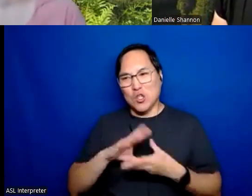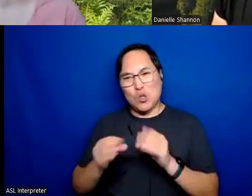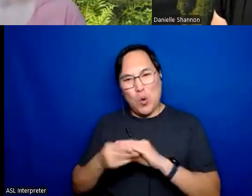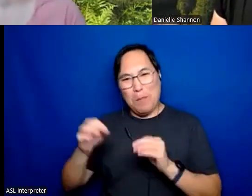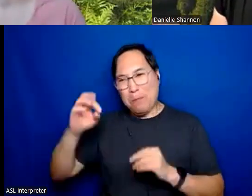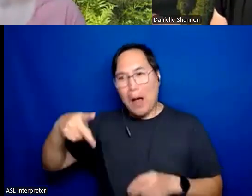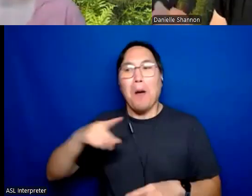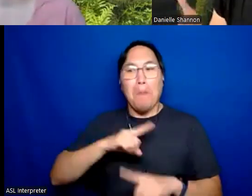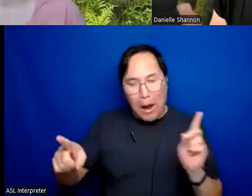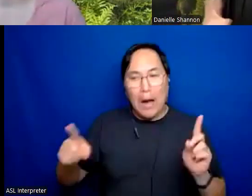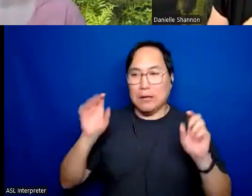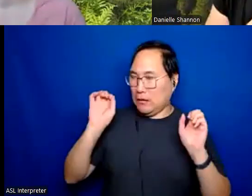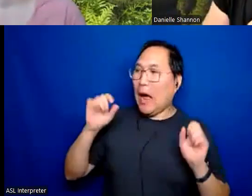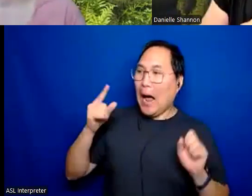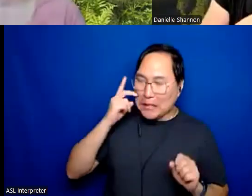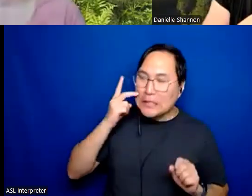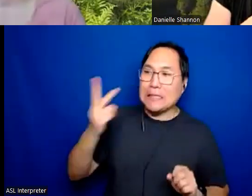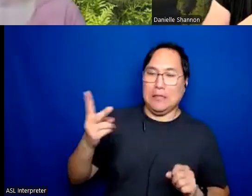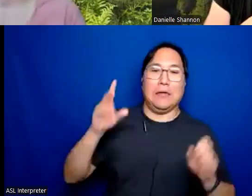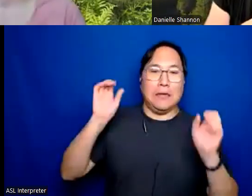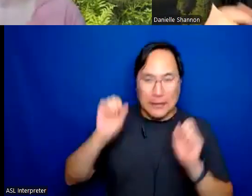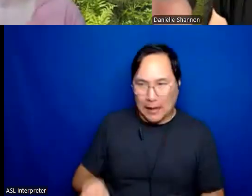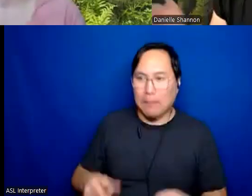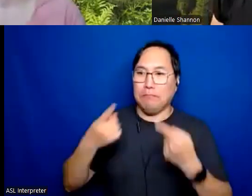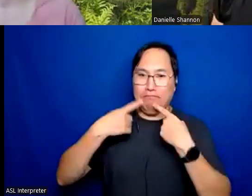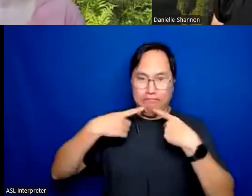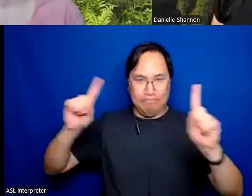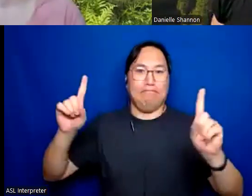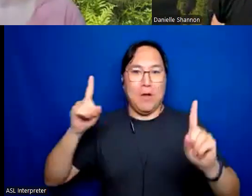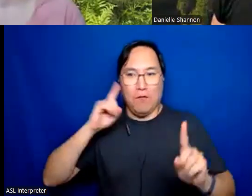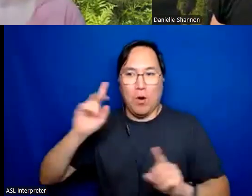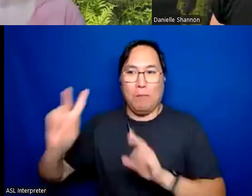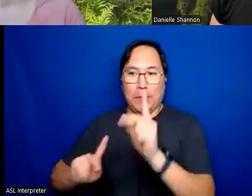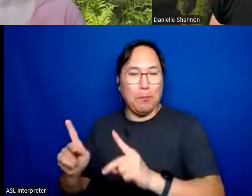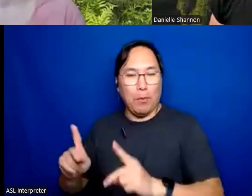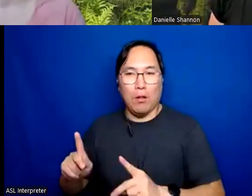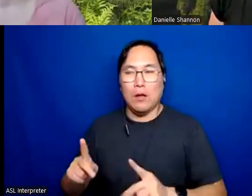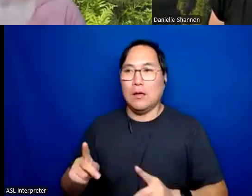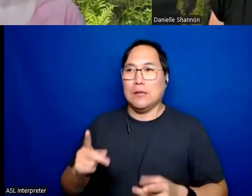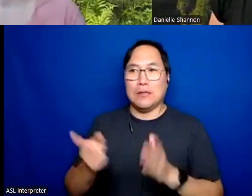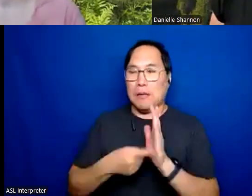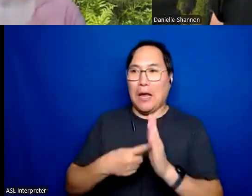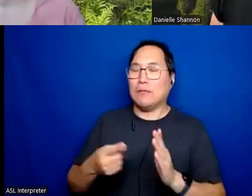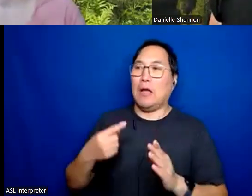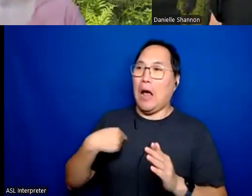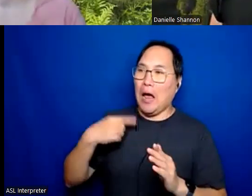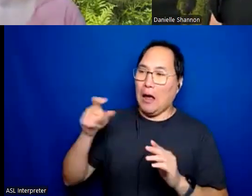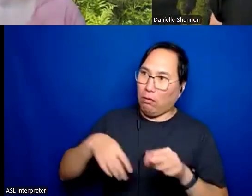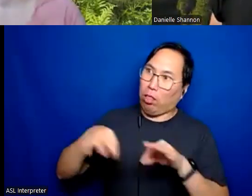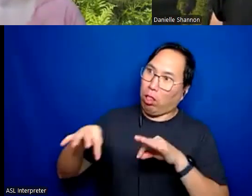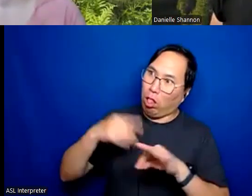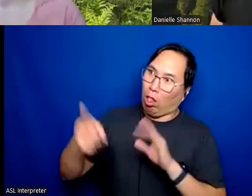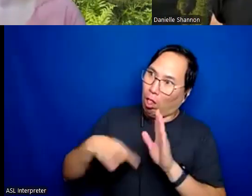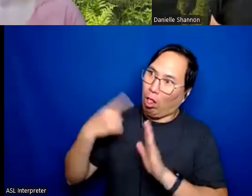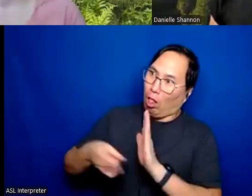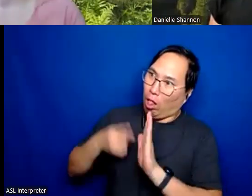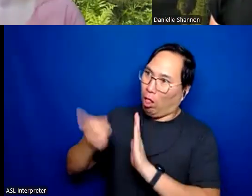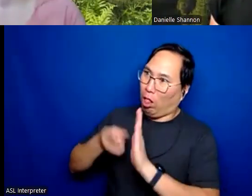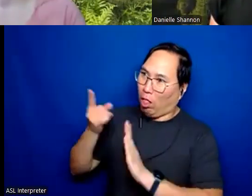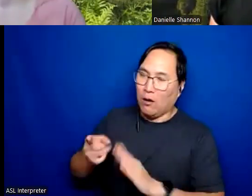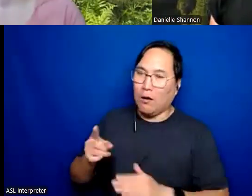really effective tool in communicating something that is incredibly complex and would take me hours to explain. So I do like